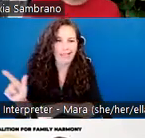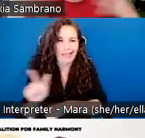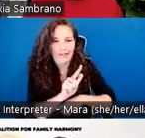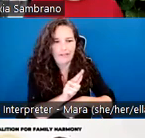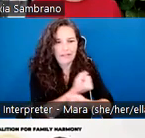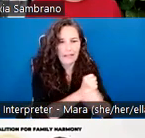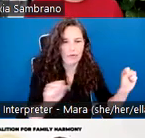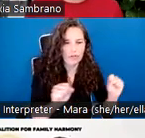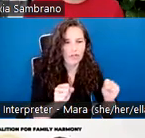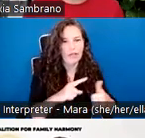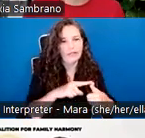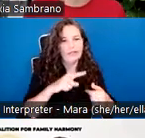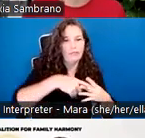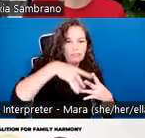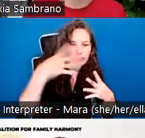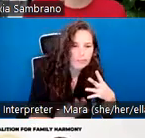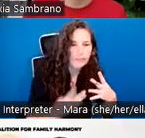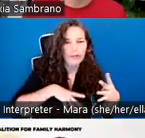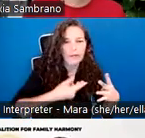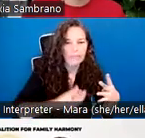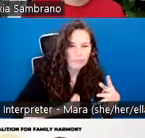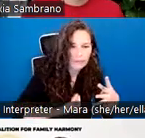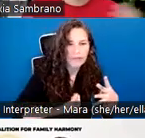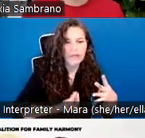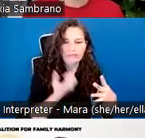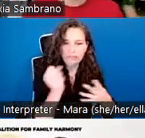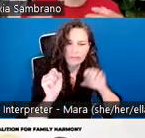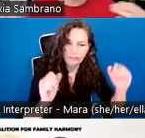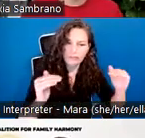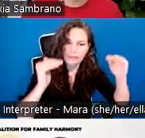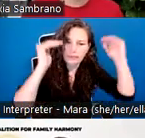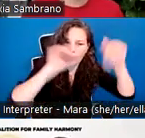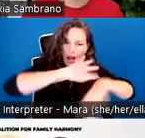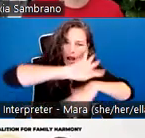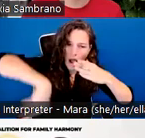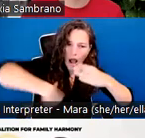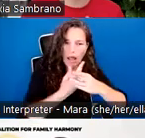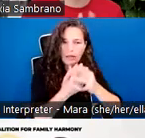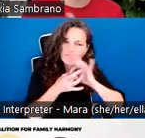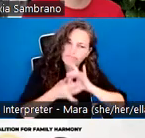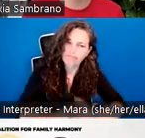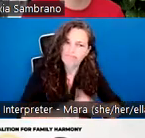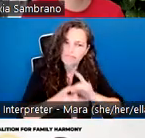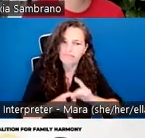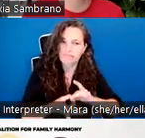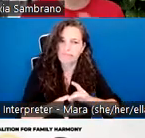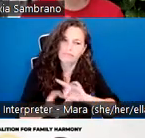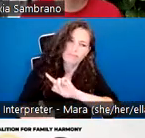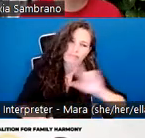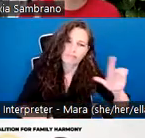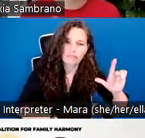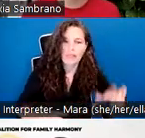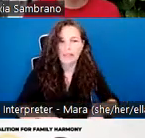liberation and LGBTQ plus liberation movements more broadly are inextricable from other leftist liberation movements. So